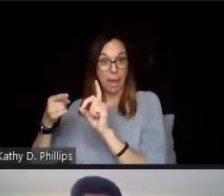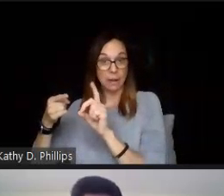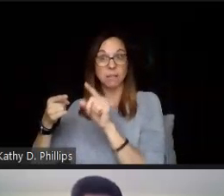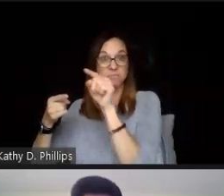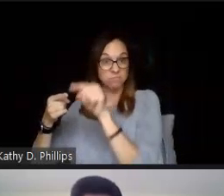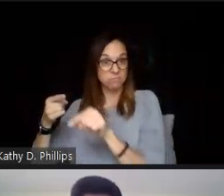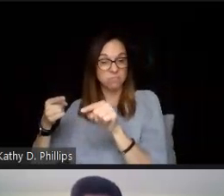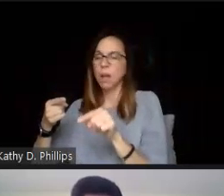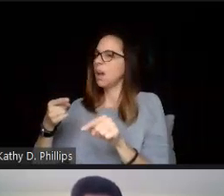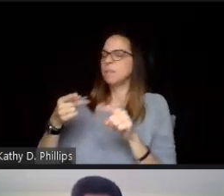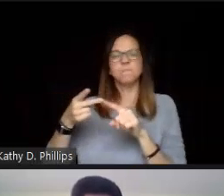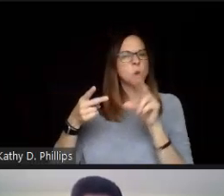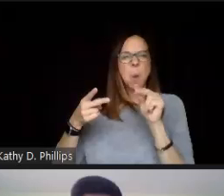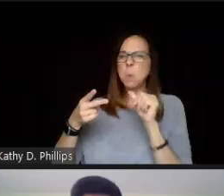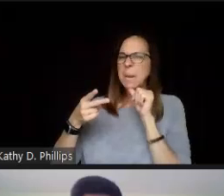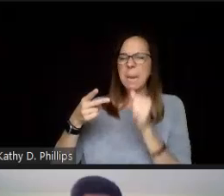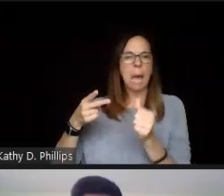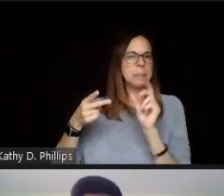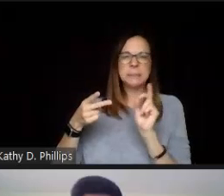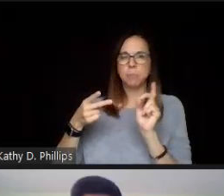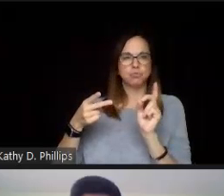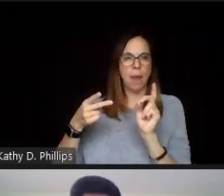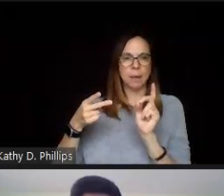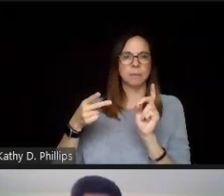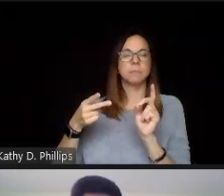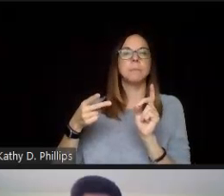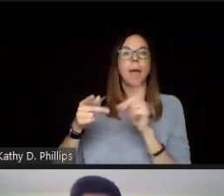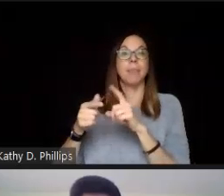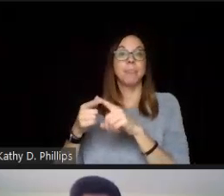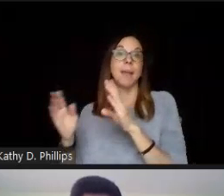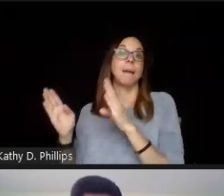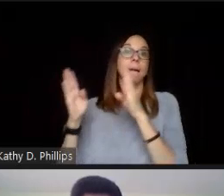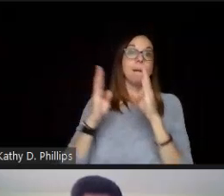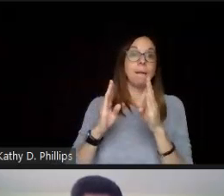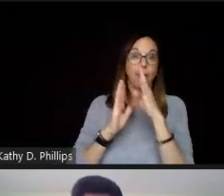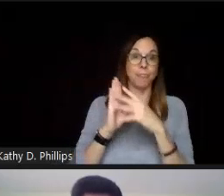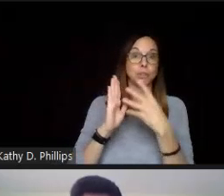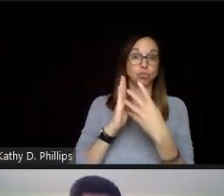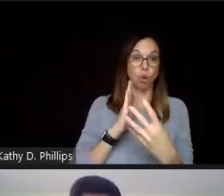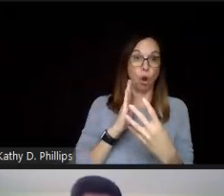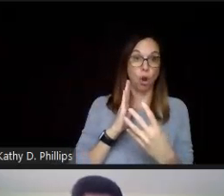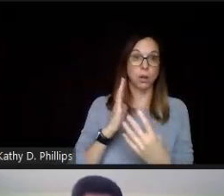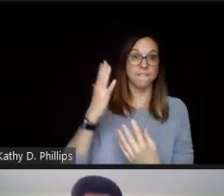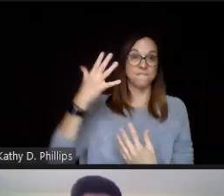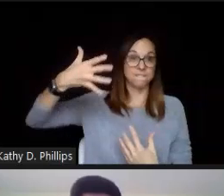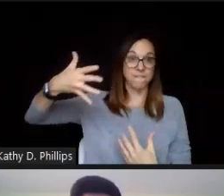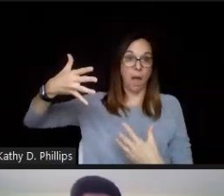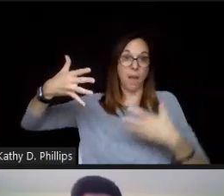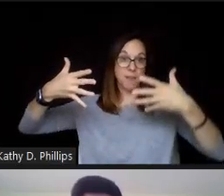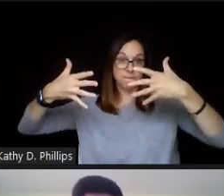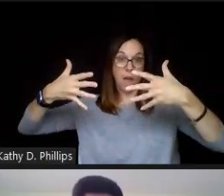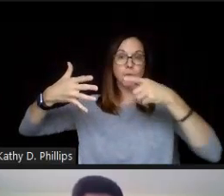characteristic and what would not be democratic. So then on the chart, you're going to list